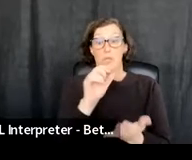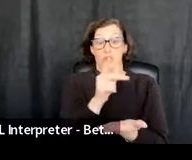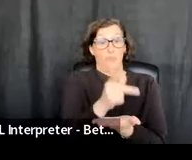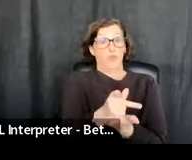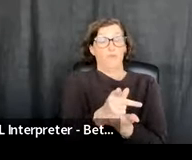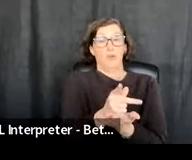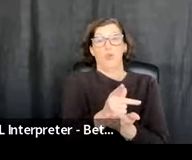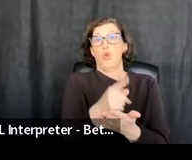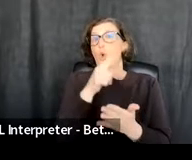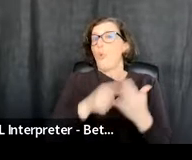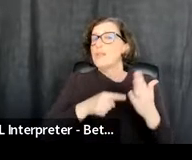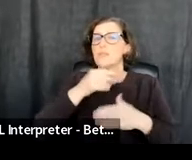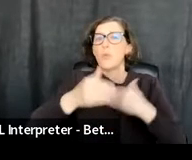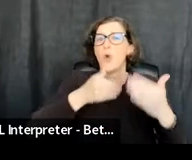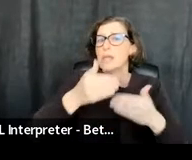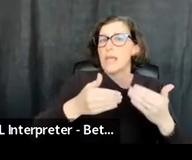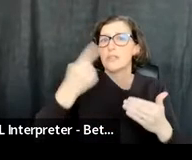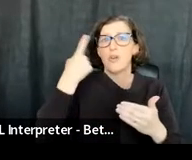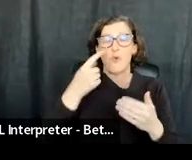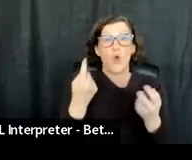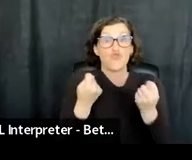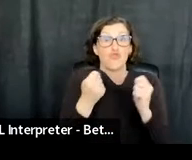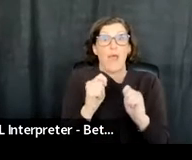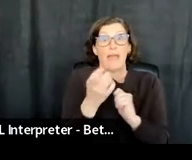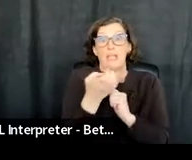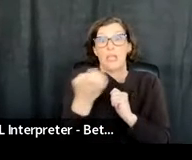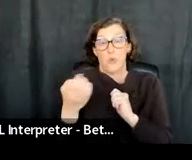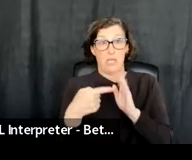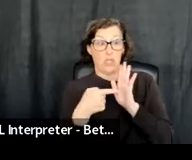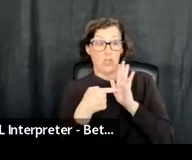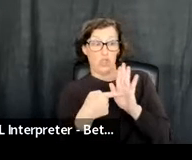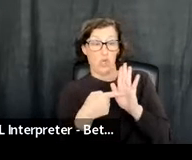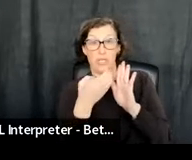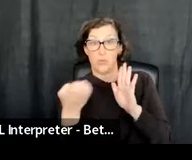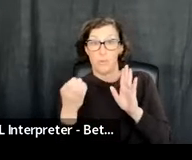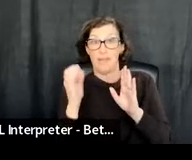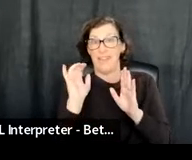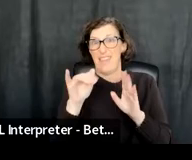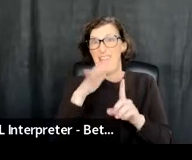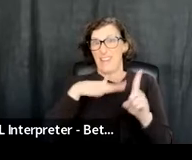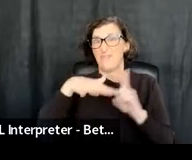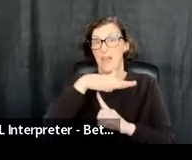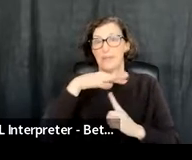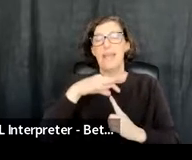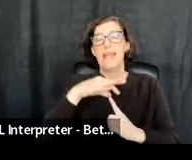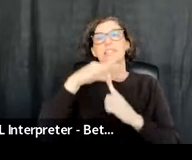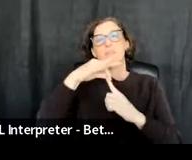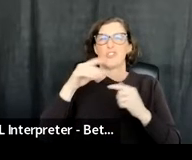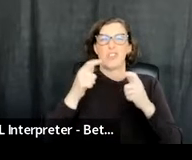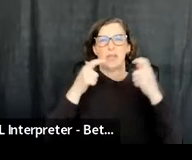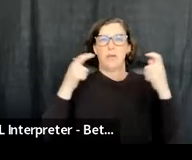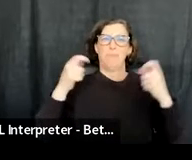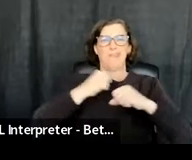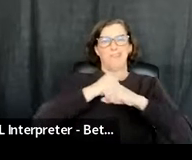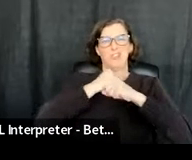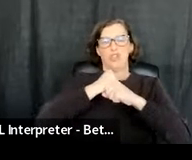is the process for trying equipment, demonstrating equipment in the environment, especially in large secure corporations or